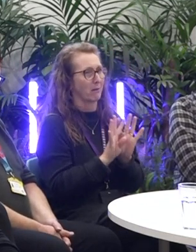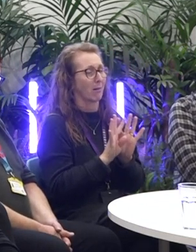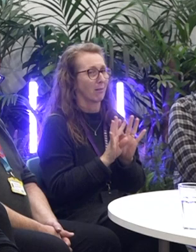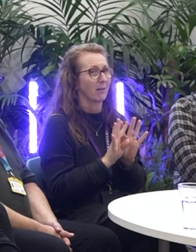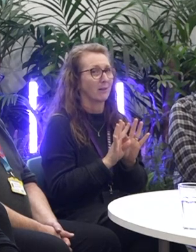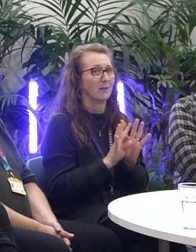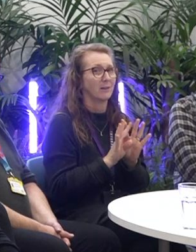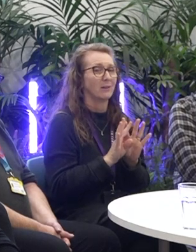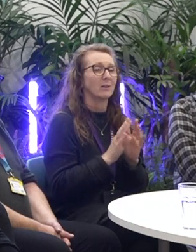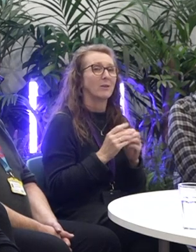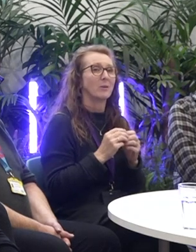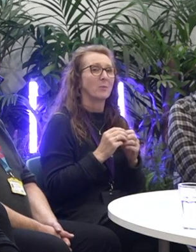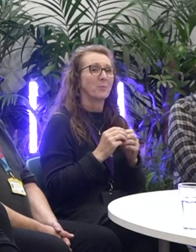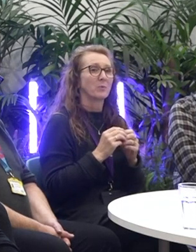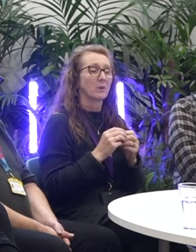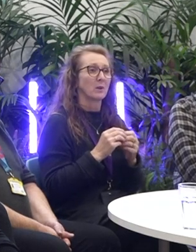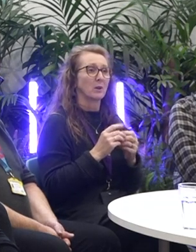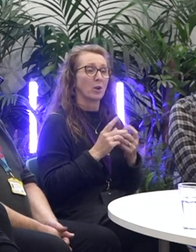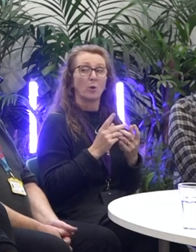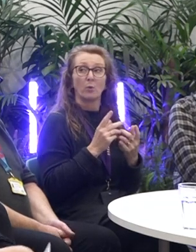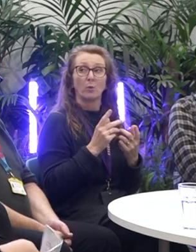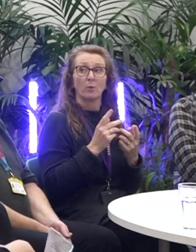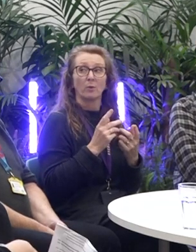call it out as it is. Rather than